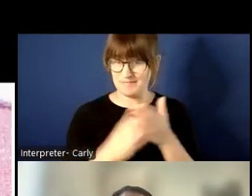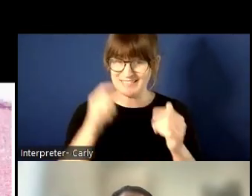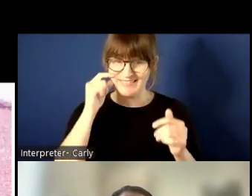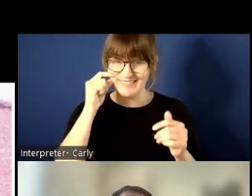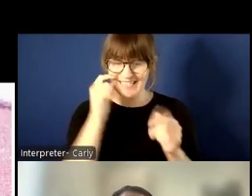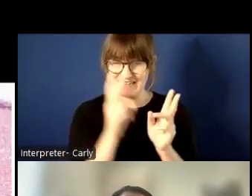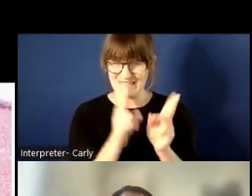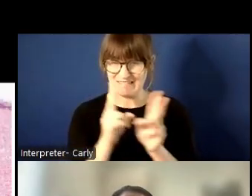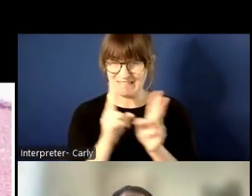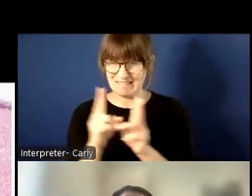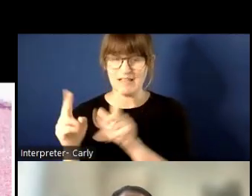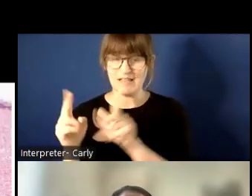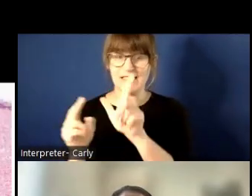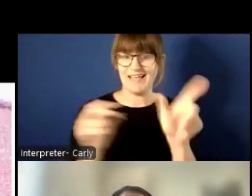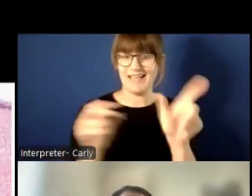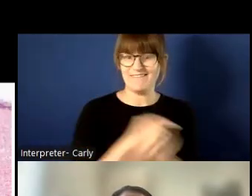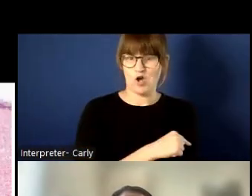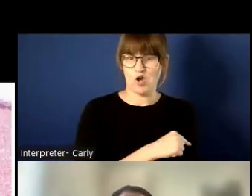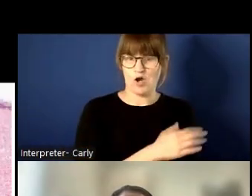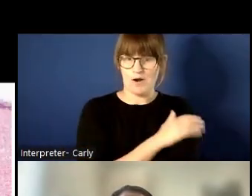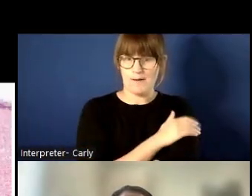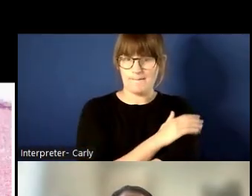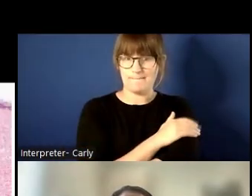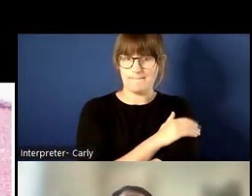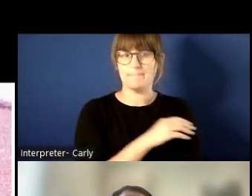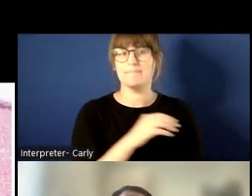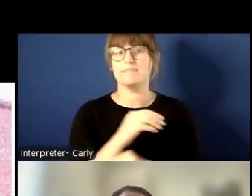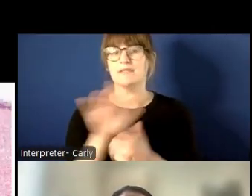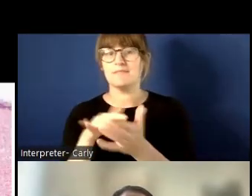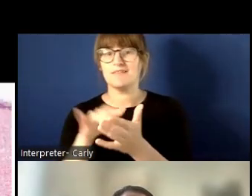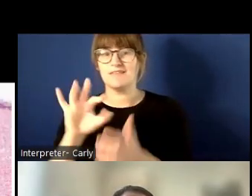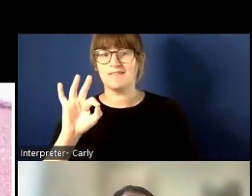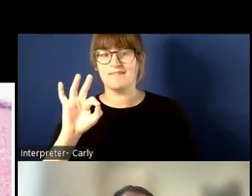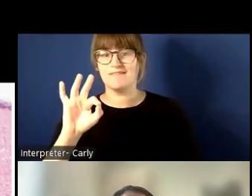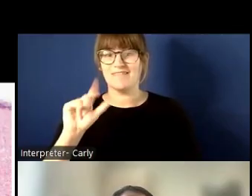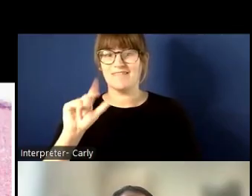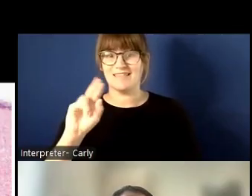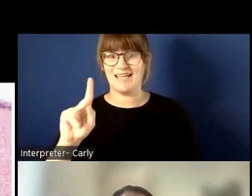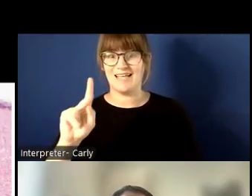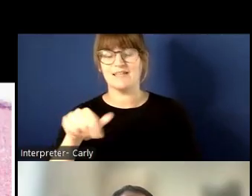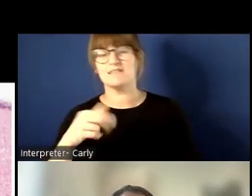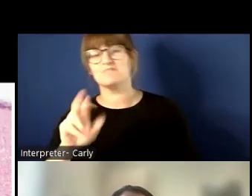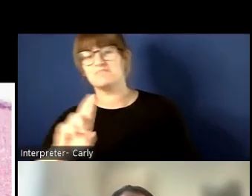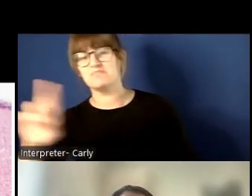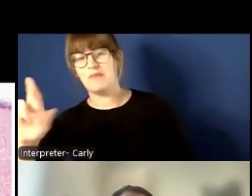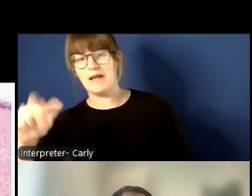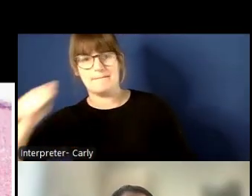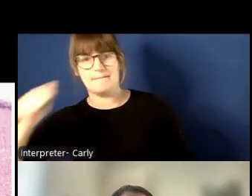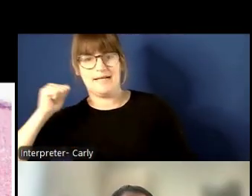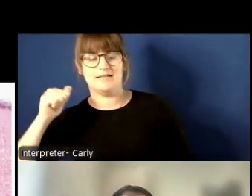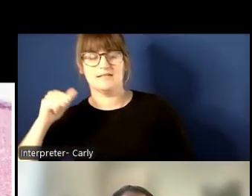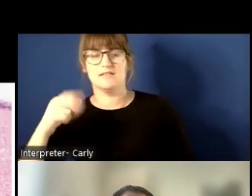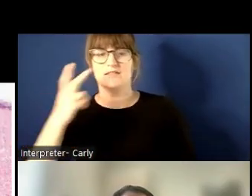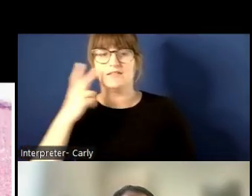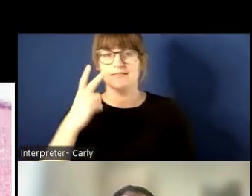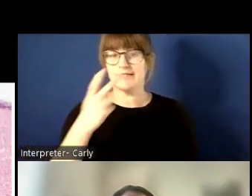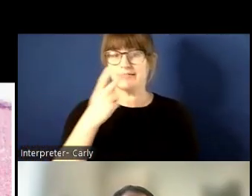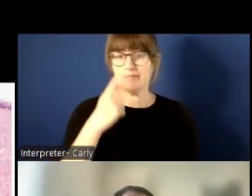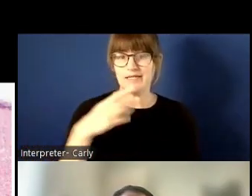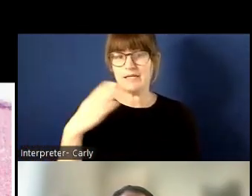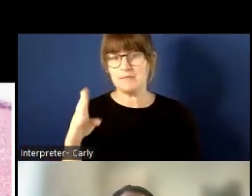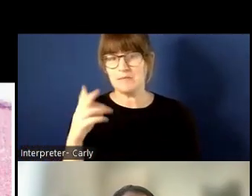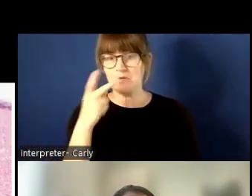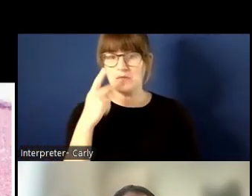on the far left is the arm, in the middle is the flank, and then on the far right is the back. As you can see a lot of pink and blue, and you see